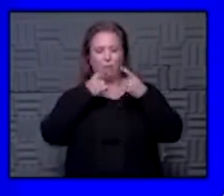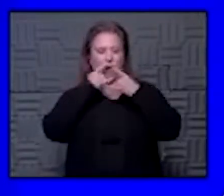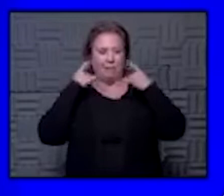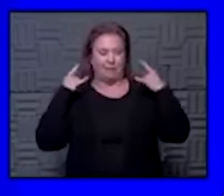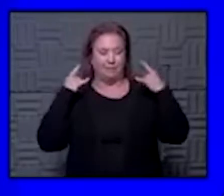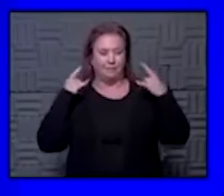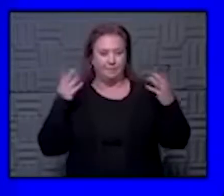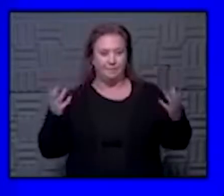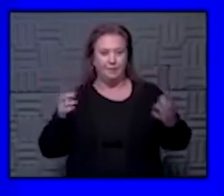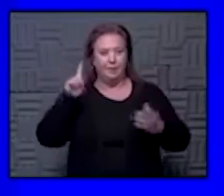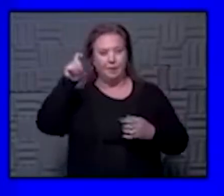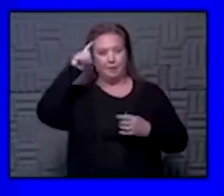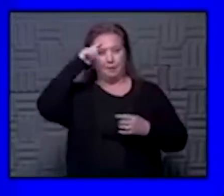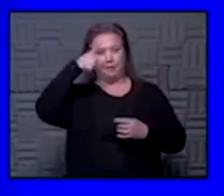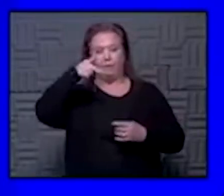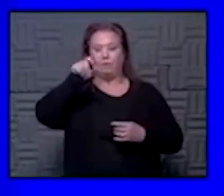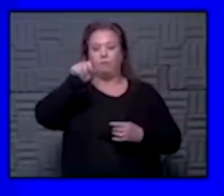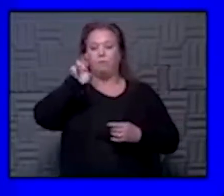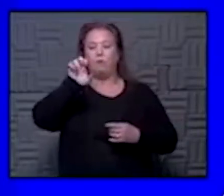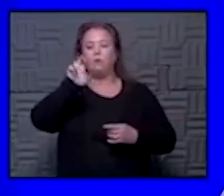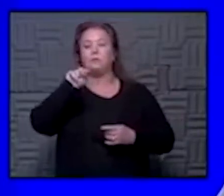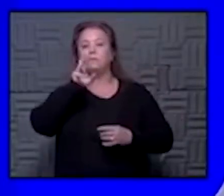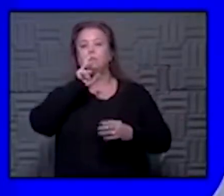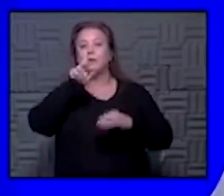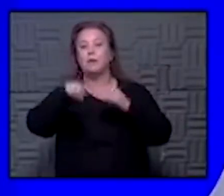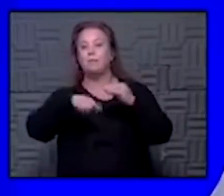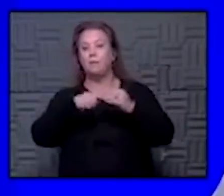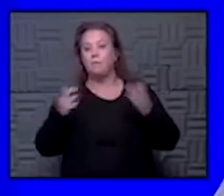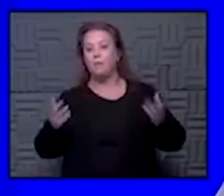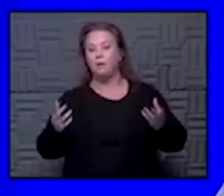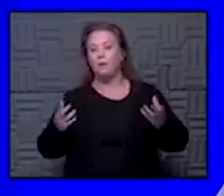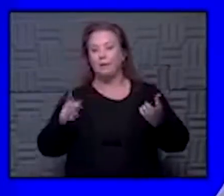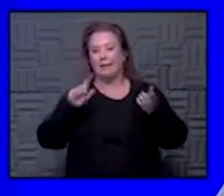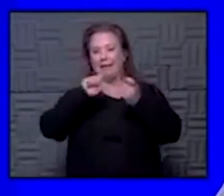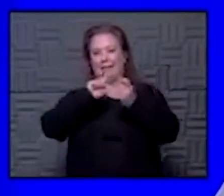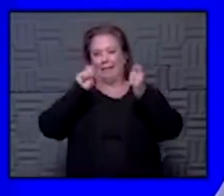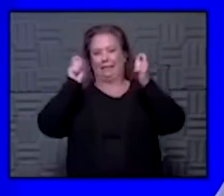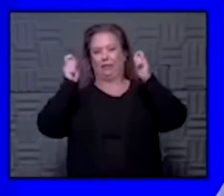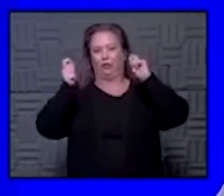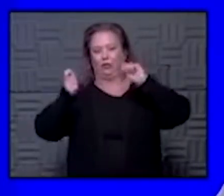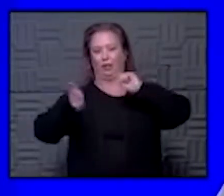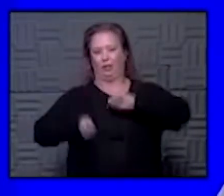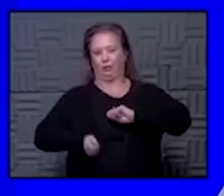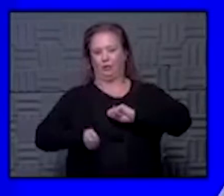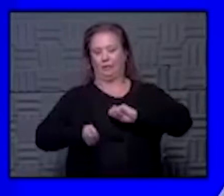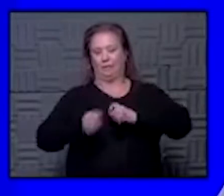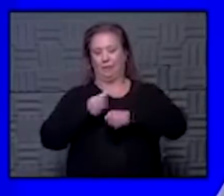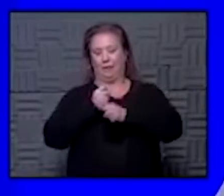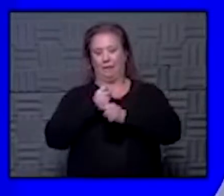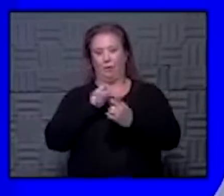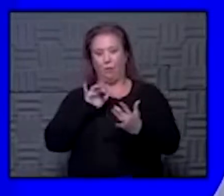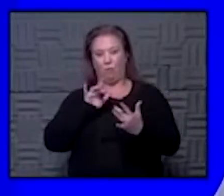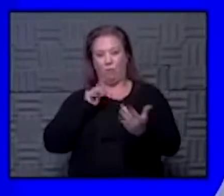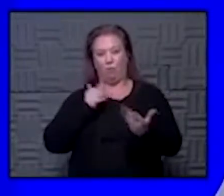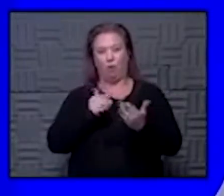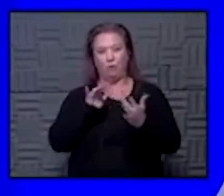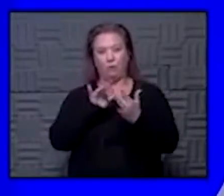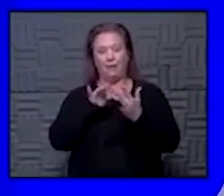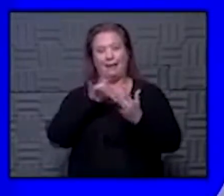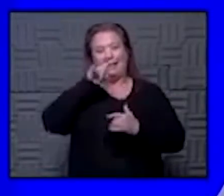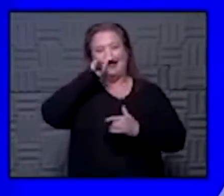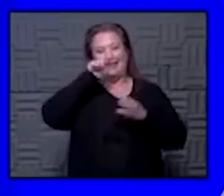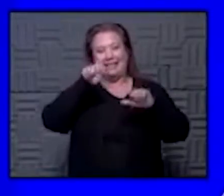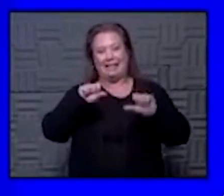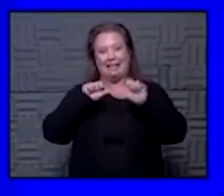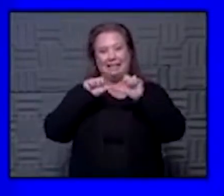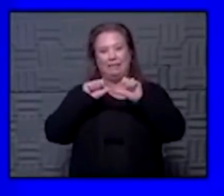what Governor Parson was referring to was these changes made on if you are a close contact so that kids can